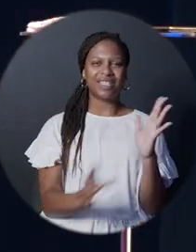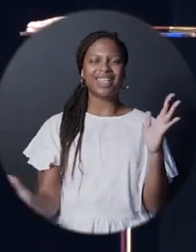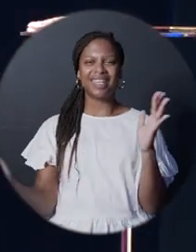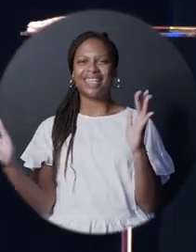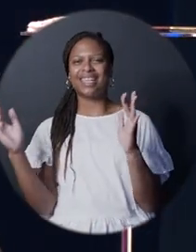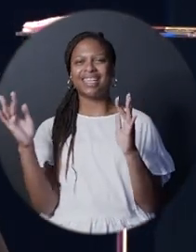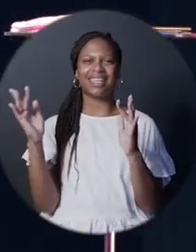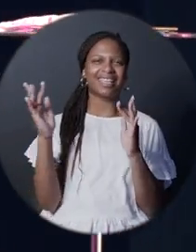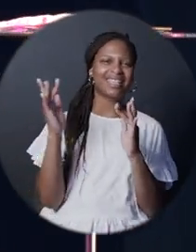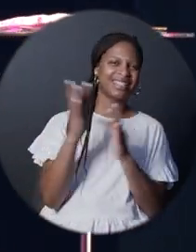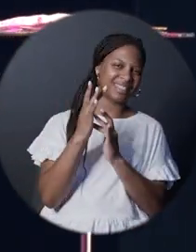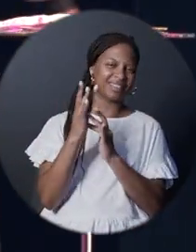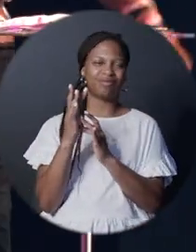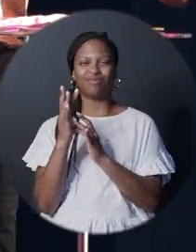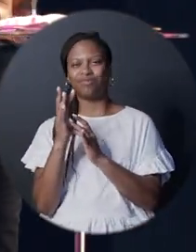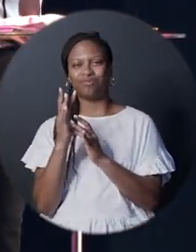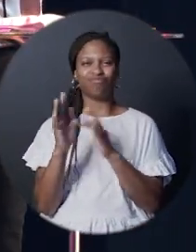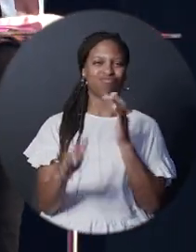Oh, oh, oh.